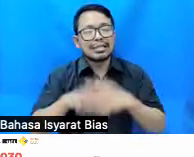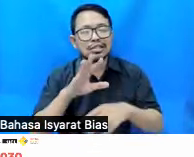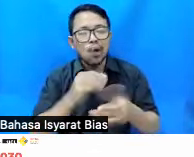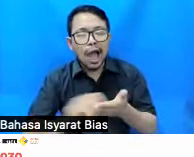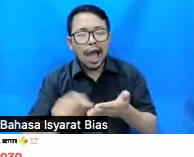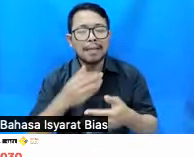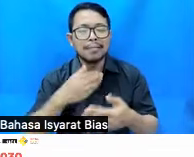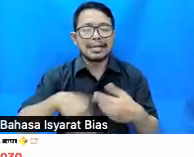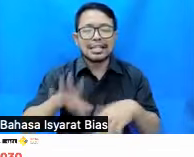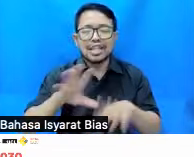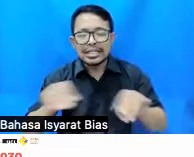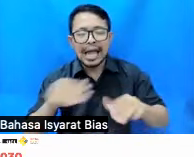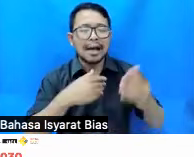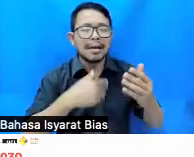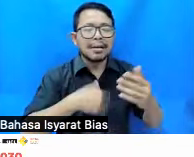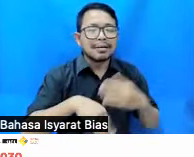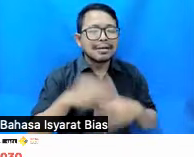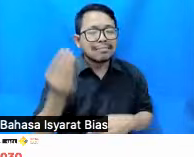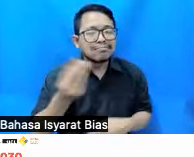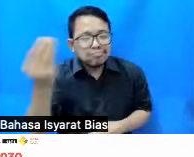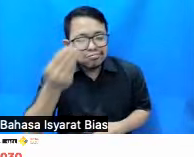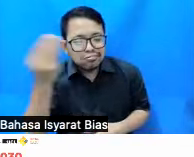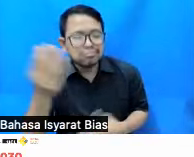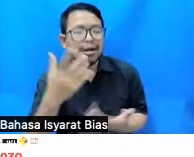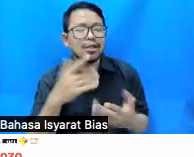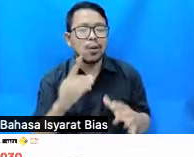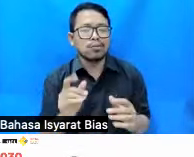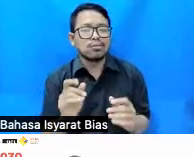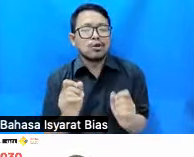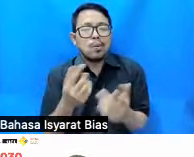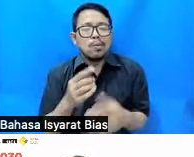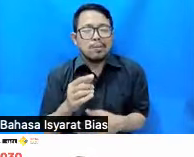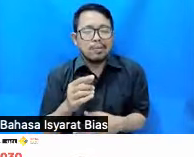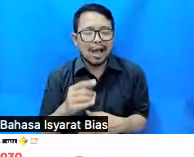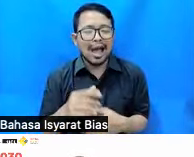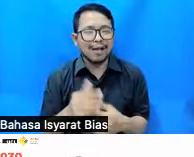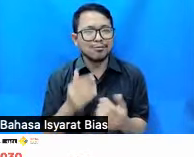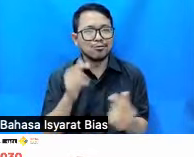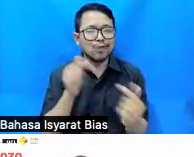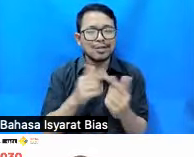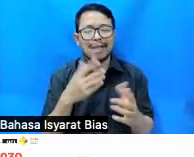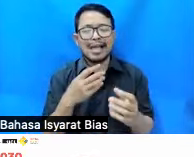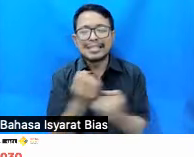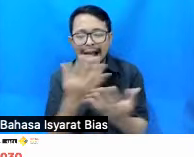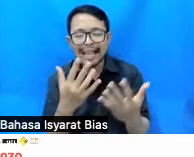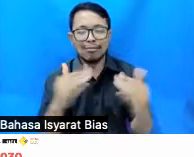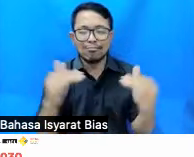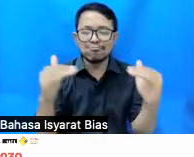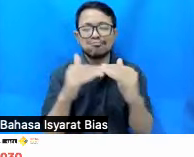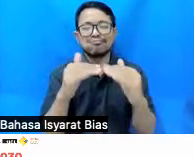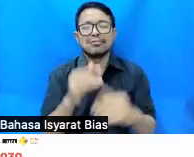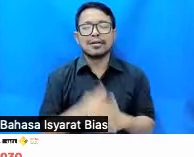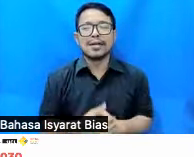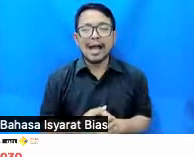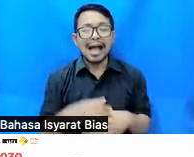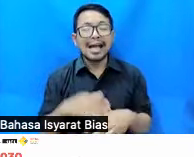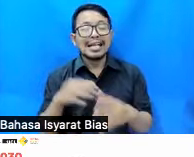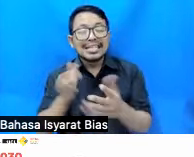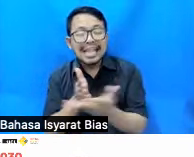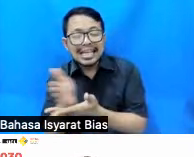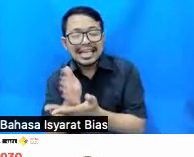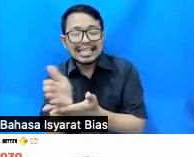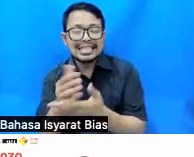lives. So we think that an inclusive design strategy can really help here. So